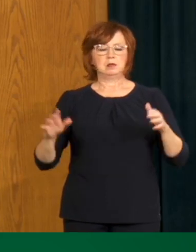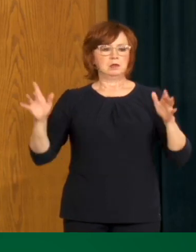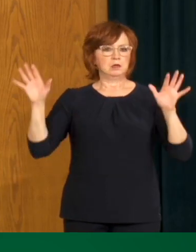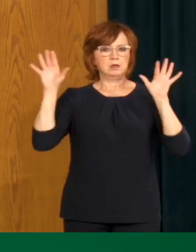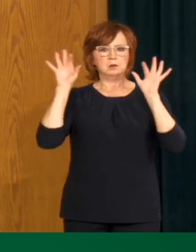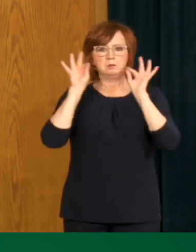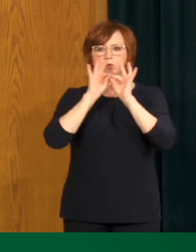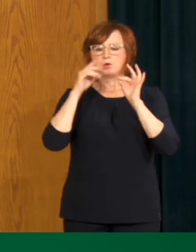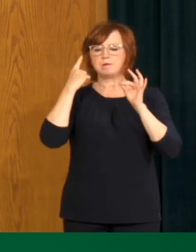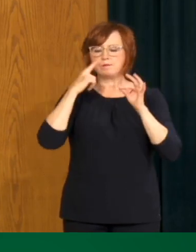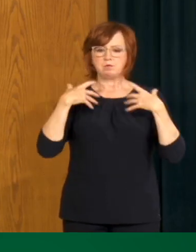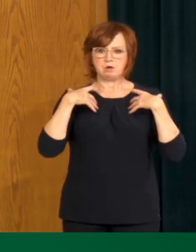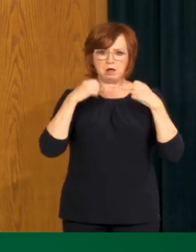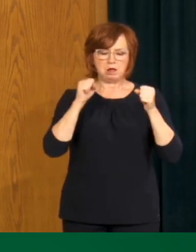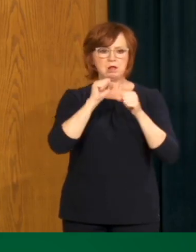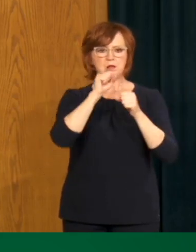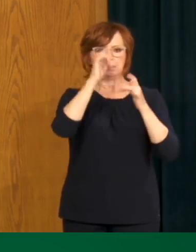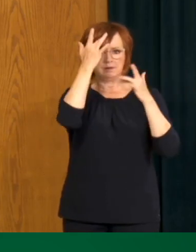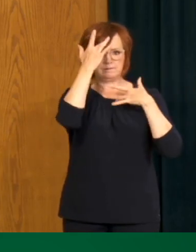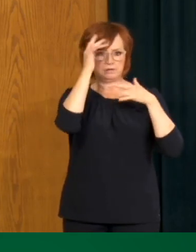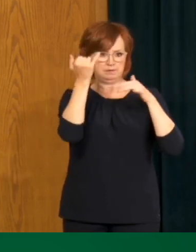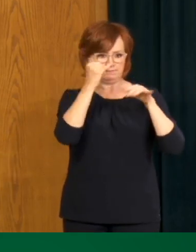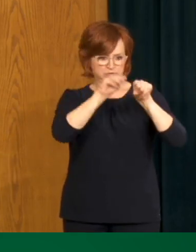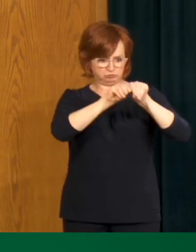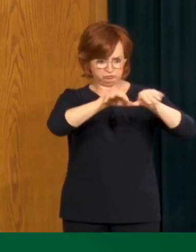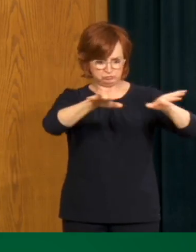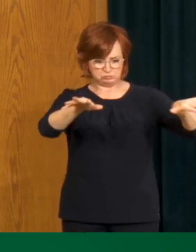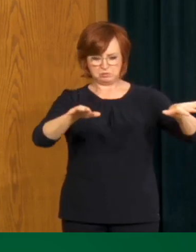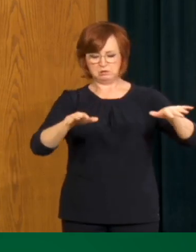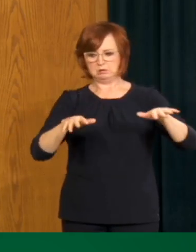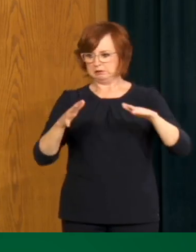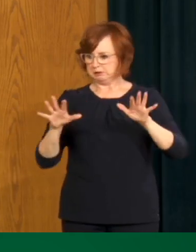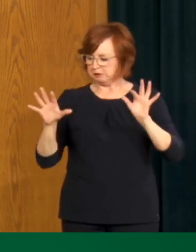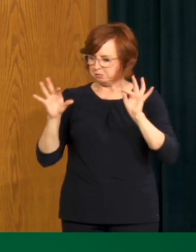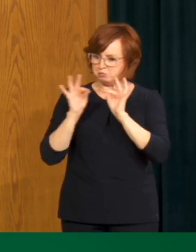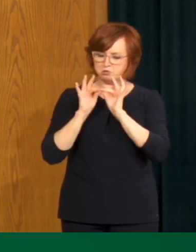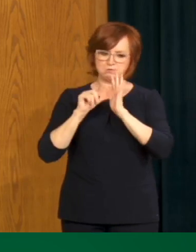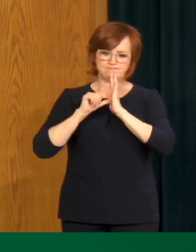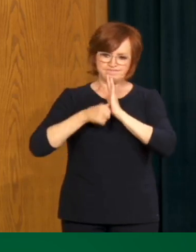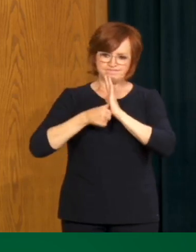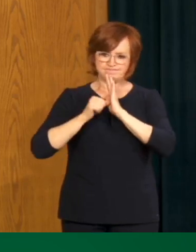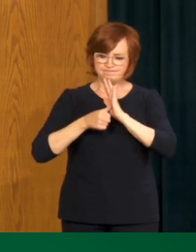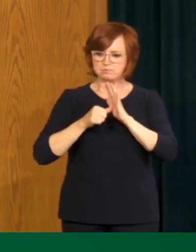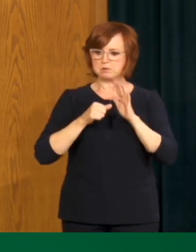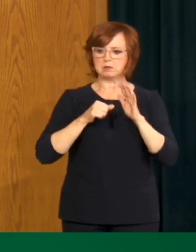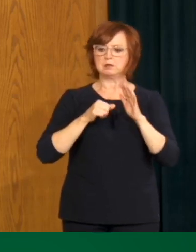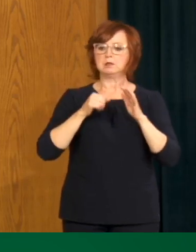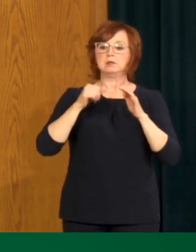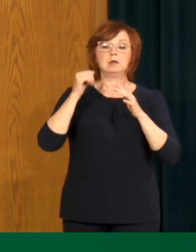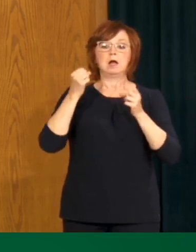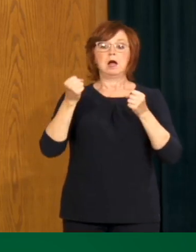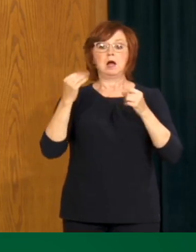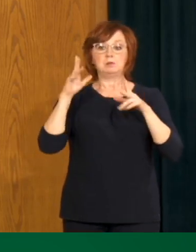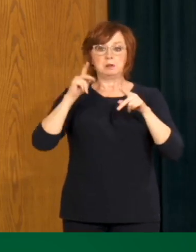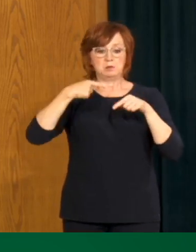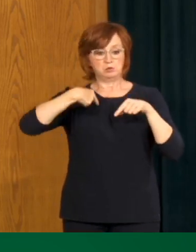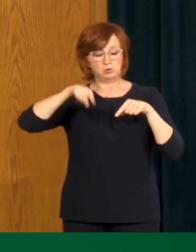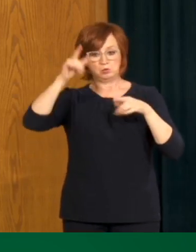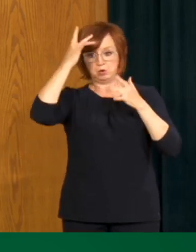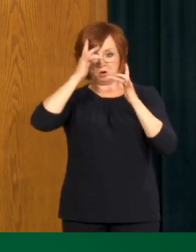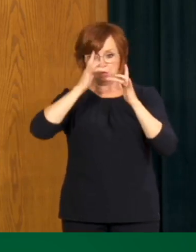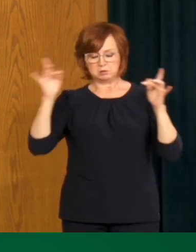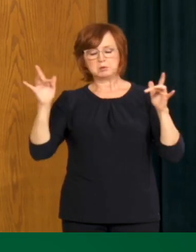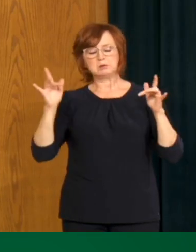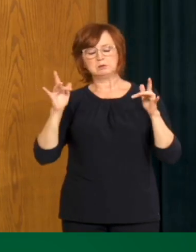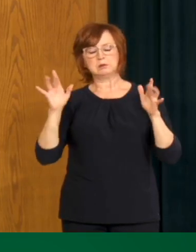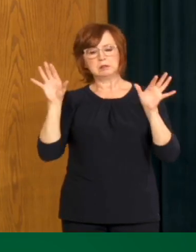that we're able to manage that. That's always been the underlying effort here in Saskatchewan, and to more importantly, keep